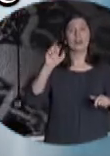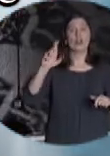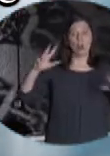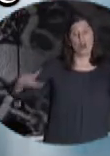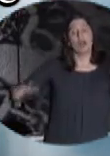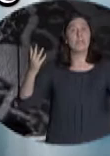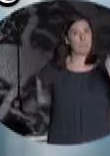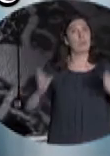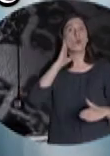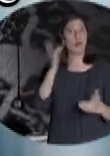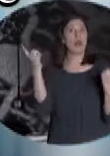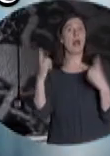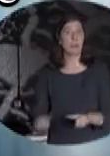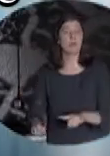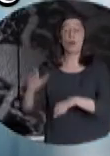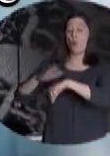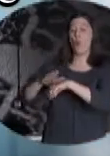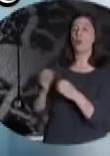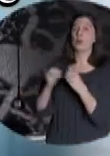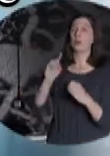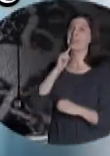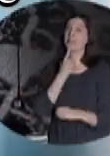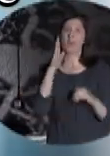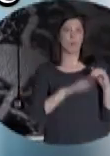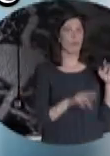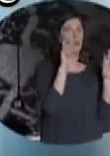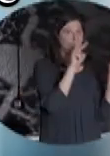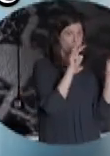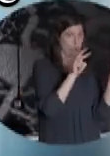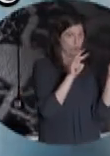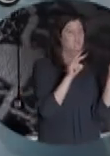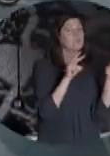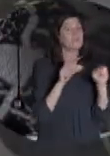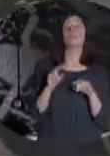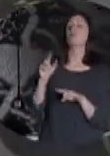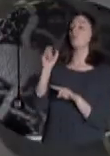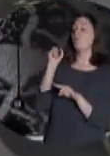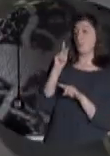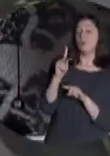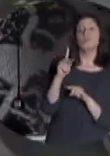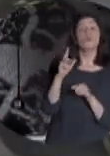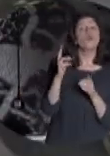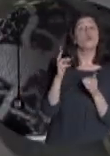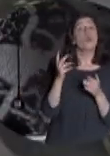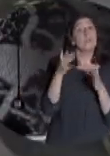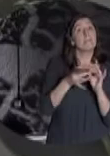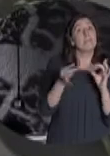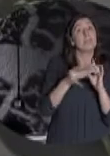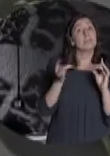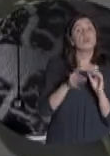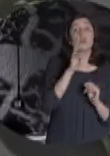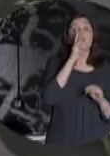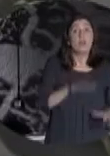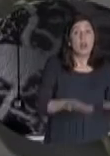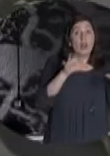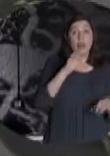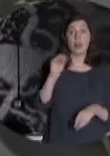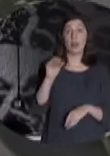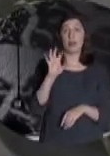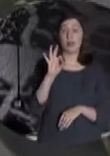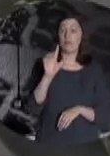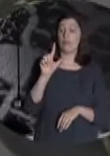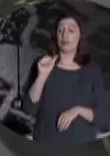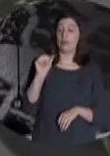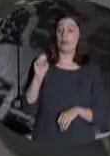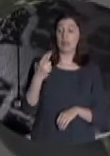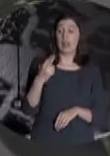either one lightly, but you want to know that a warning is definitely more severe than a watch. Now, with that, we had mentioned flooding and flash flooding. What are some things we should look